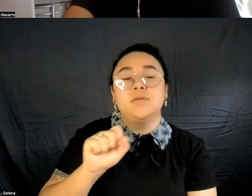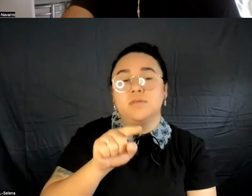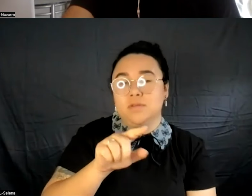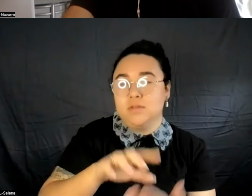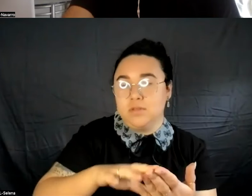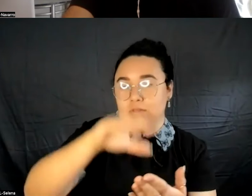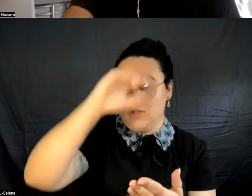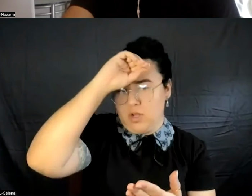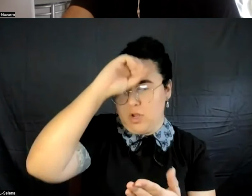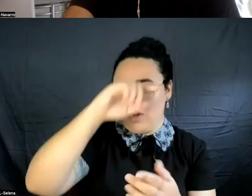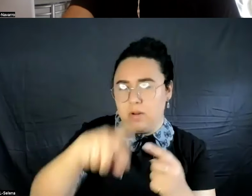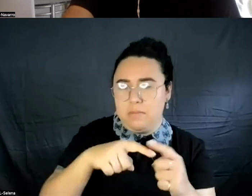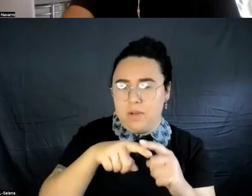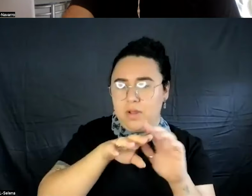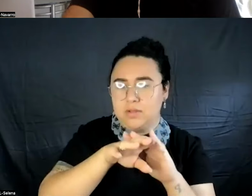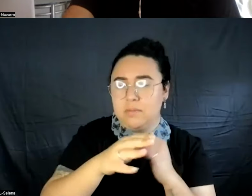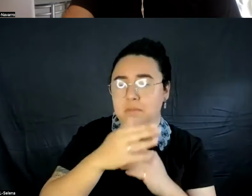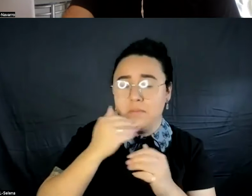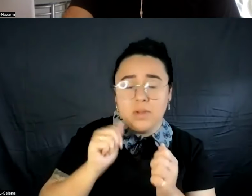accessibility would be to use a screen reader